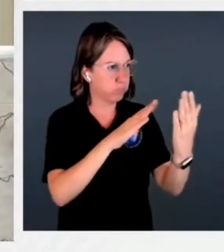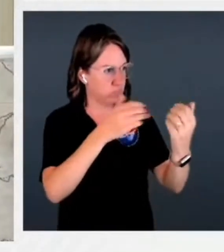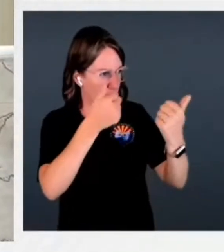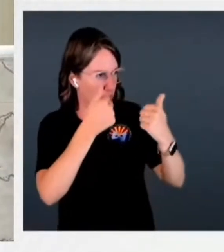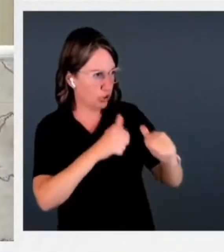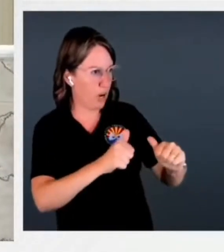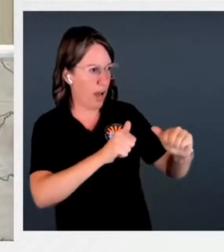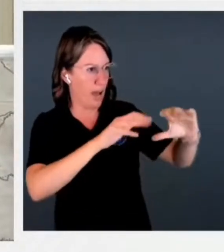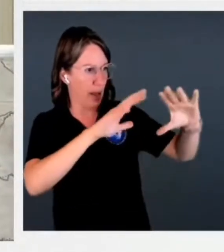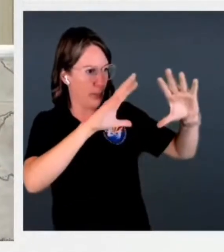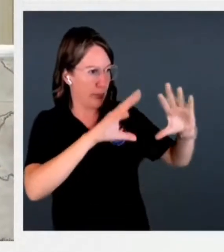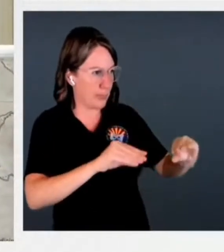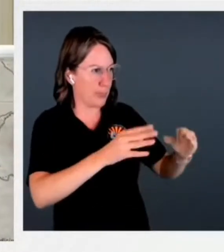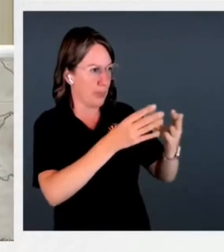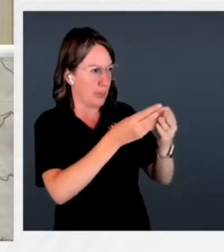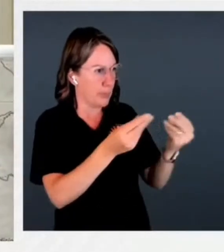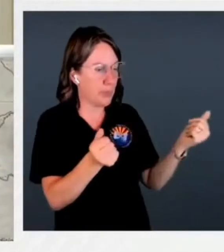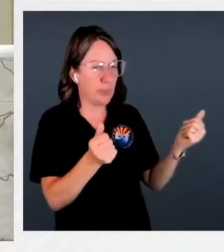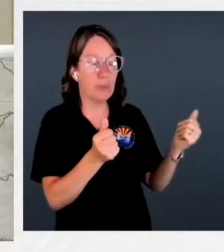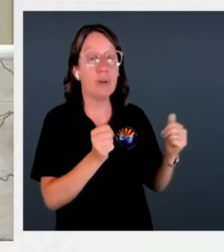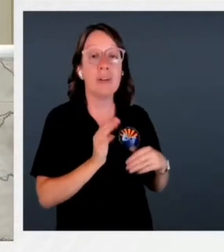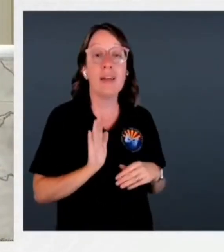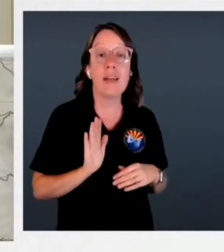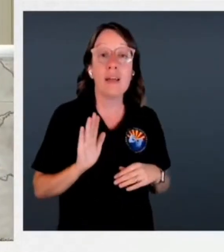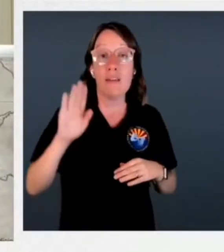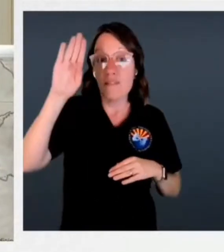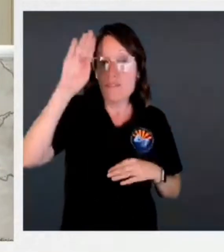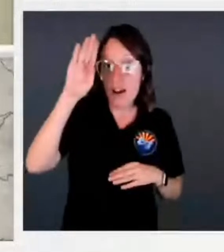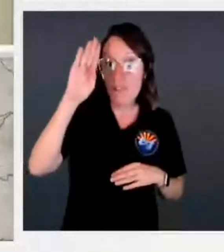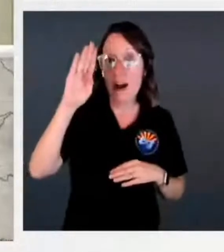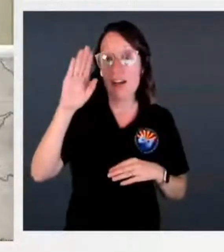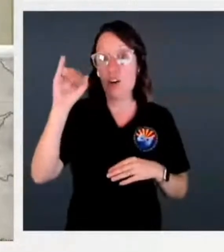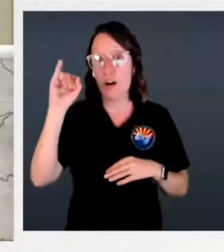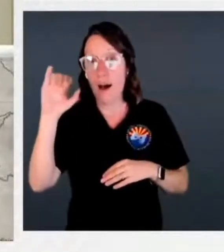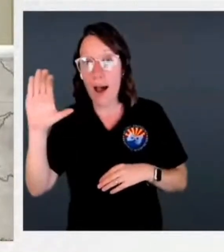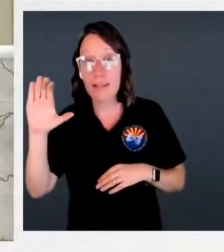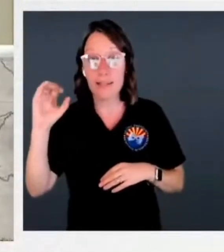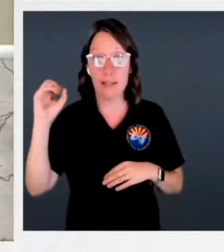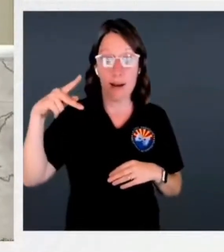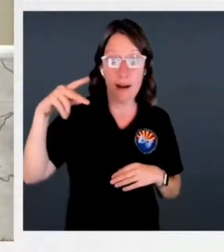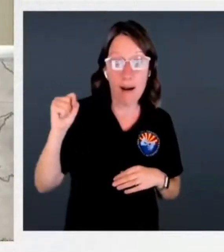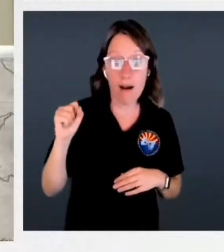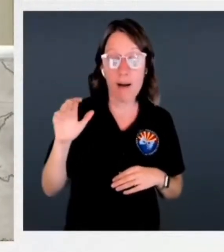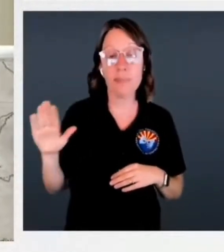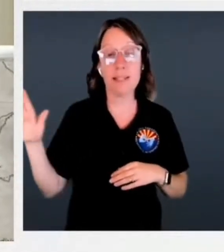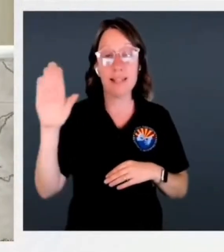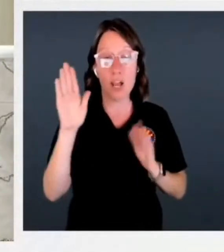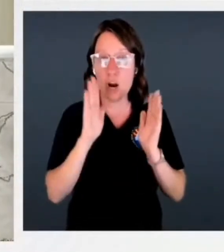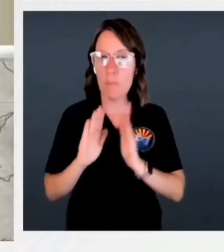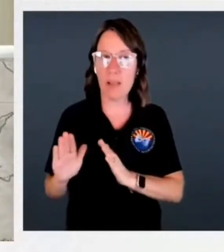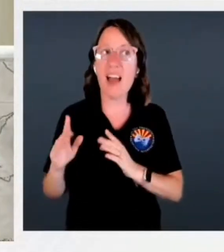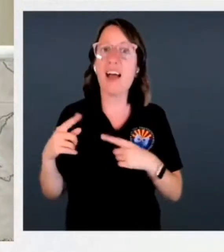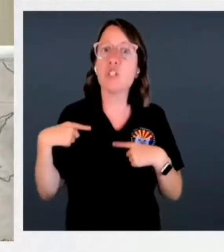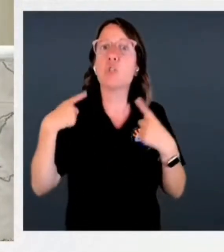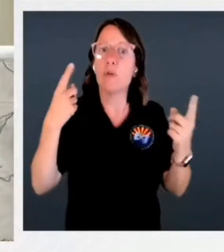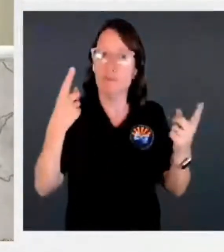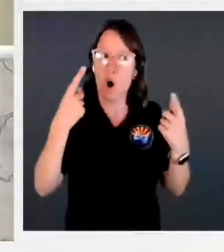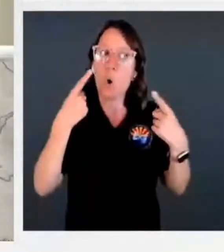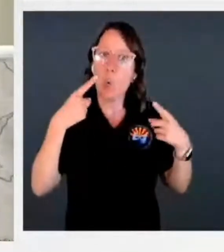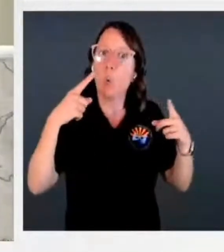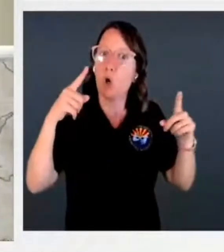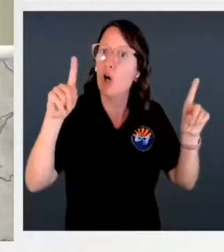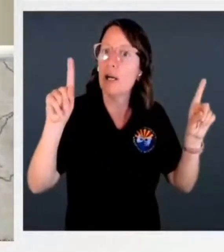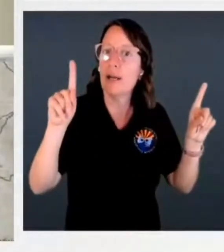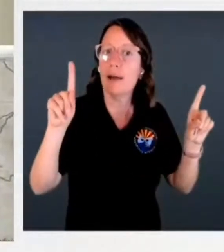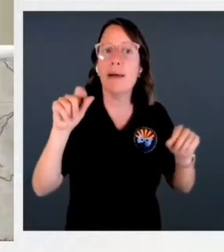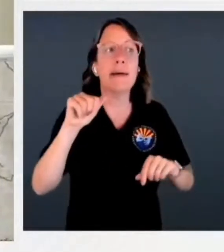they've chosen out there are working. We are making good progress. We're not where we want to be. As if